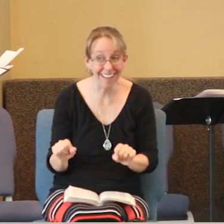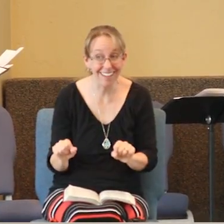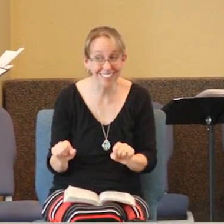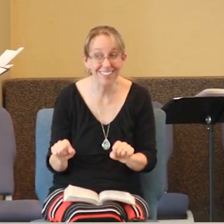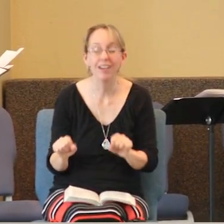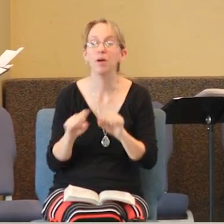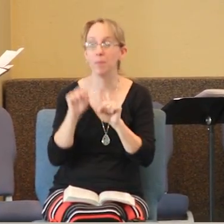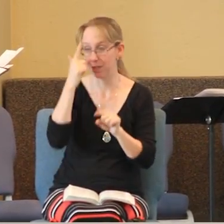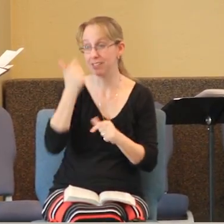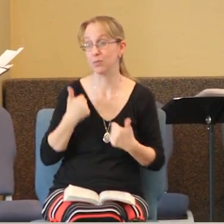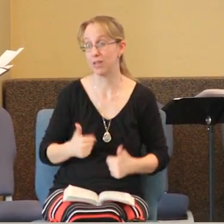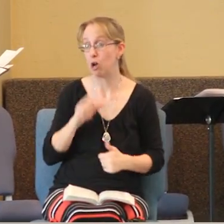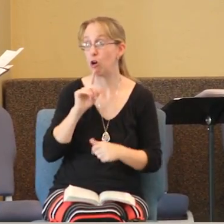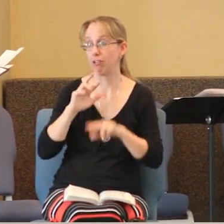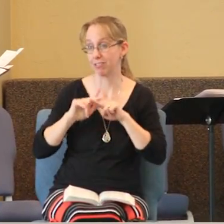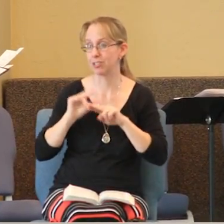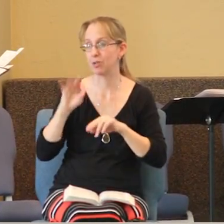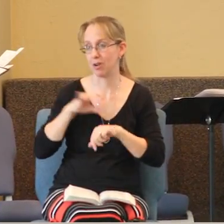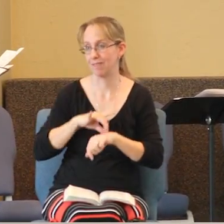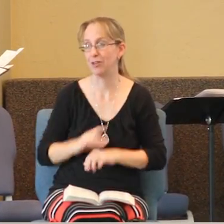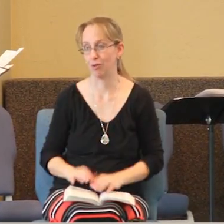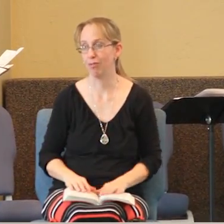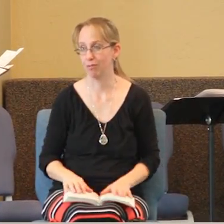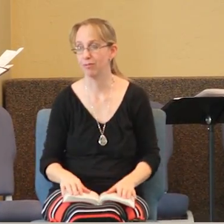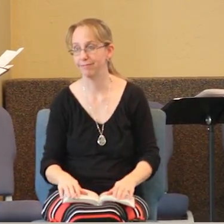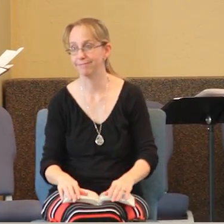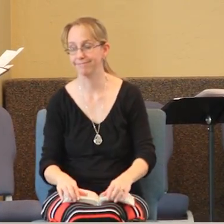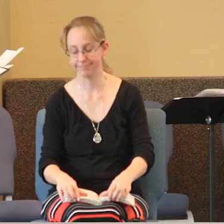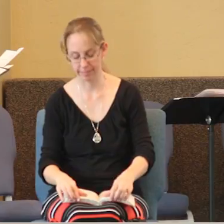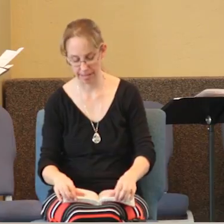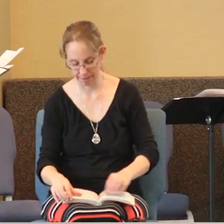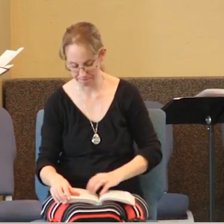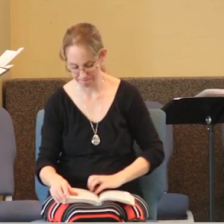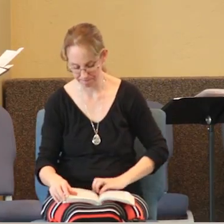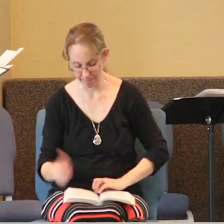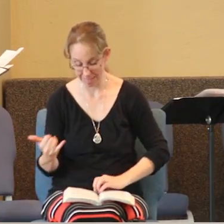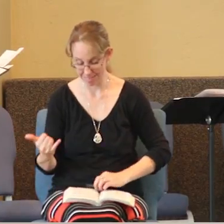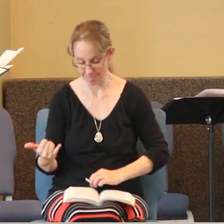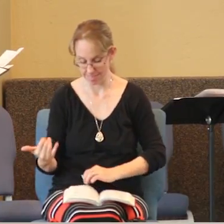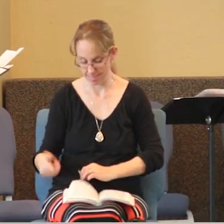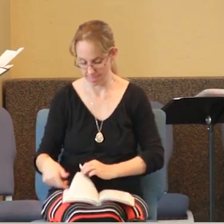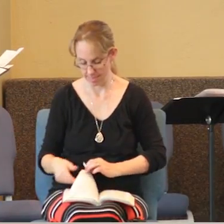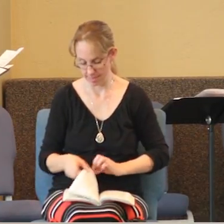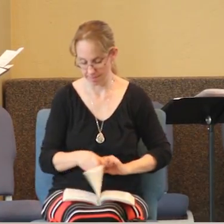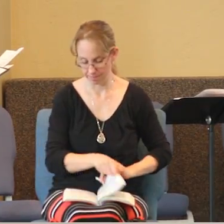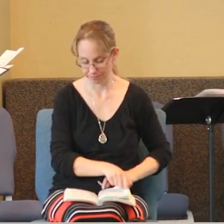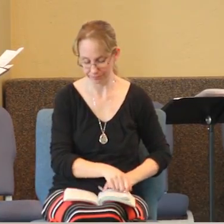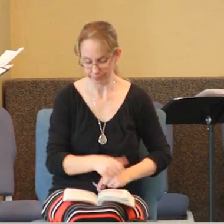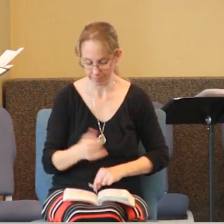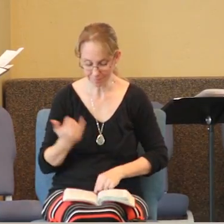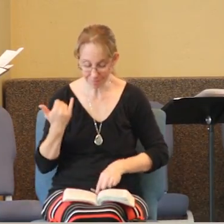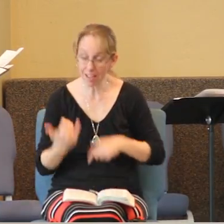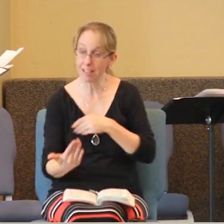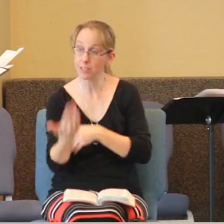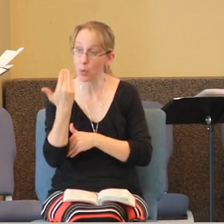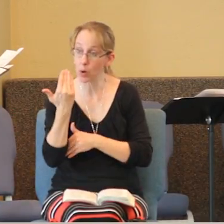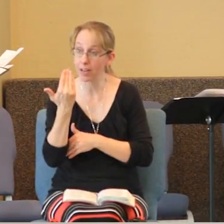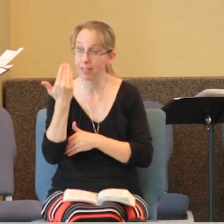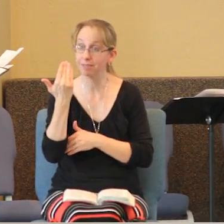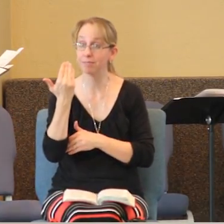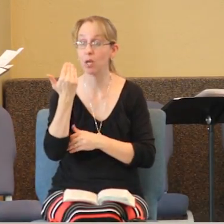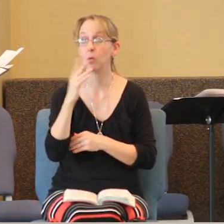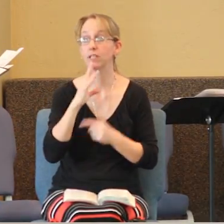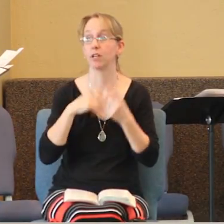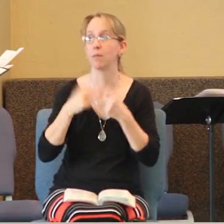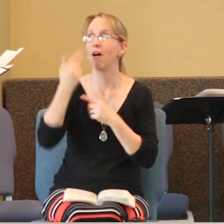But we can, because we are the salt of the earth. This morning, God is